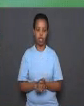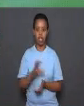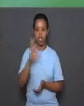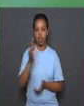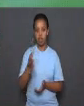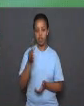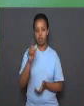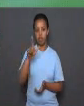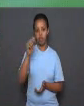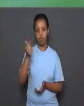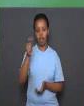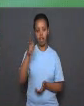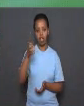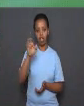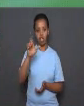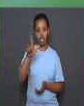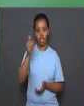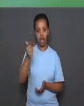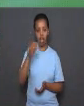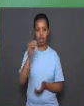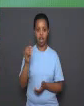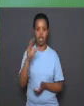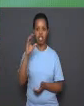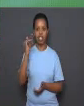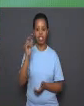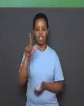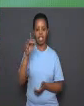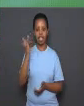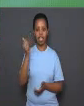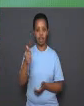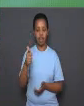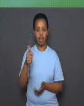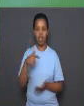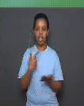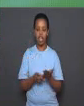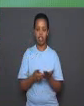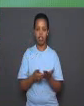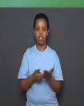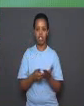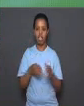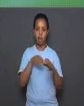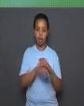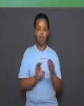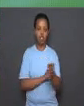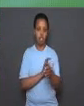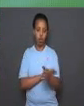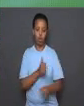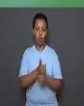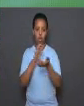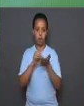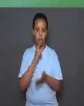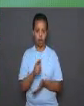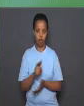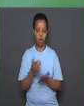flagella and cilia act as paddles to help the cell move. Let